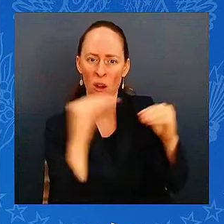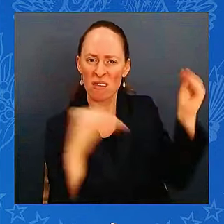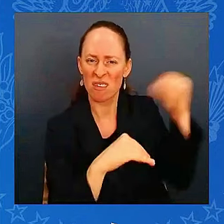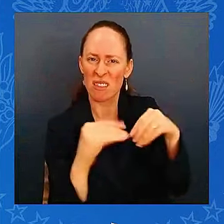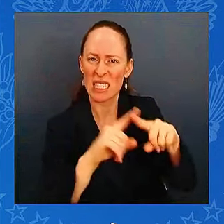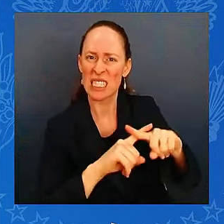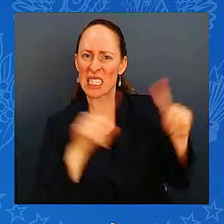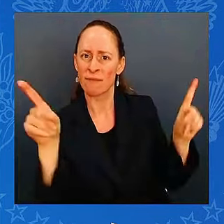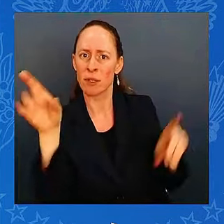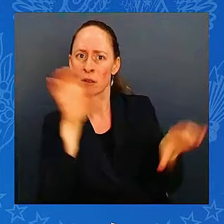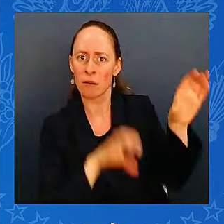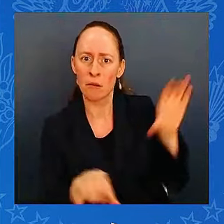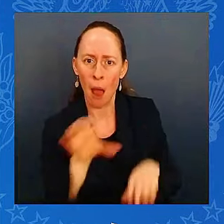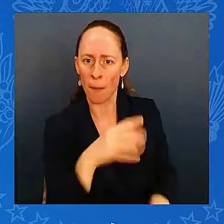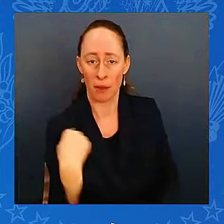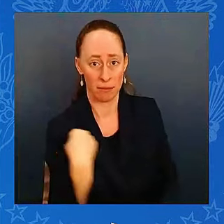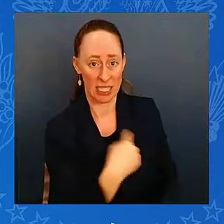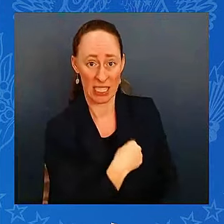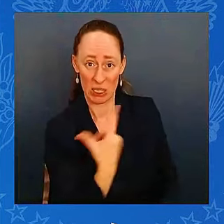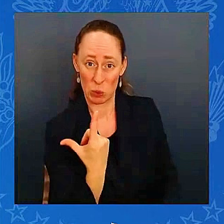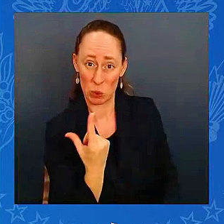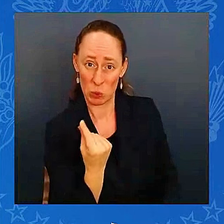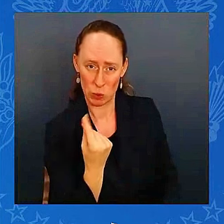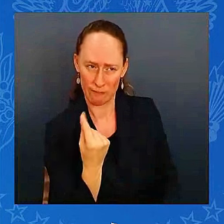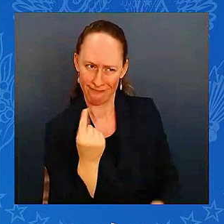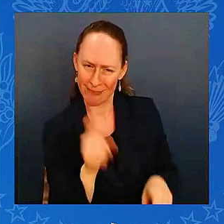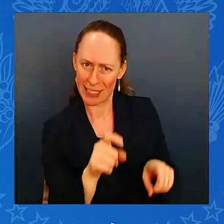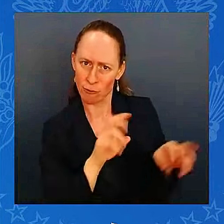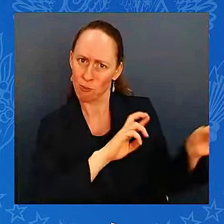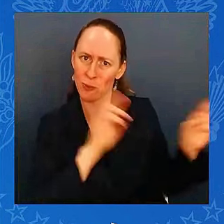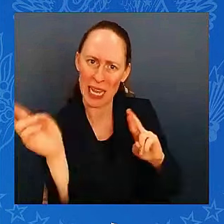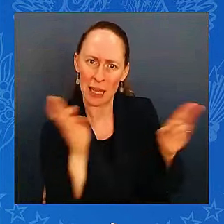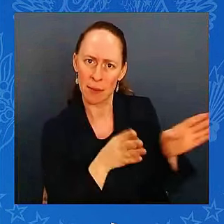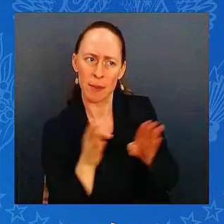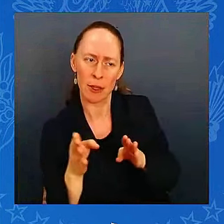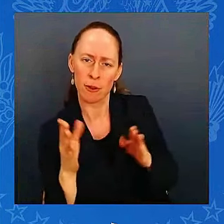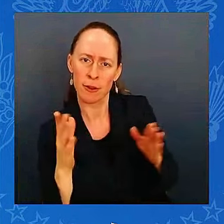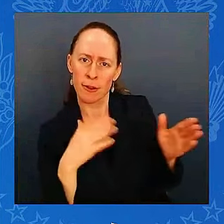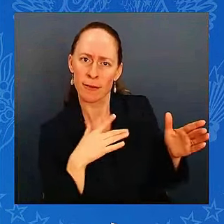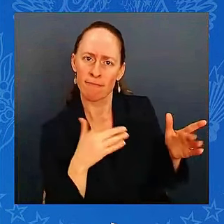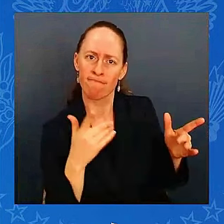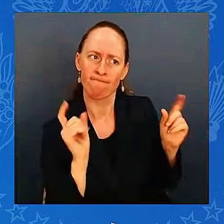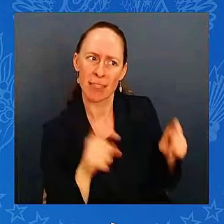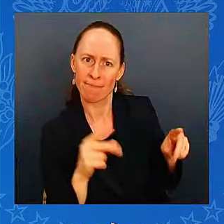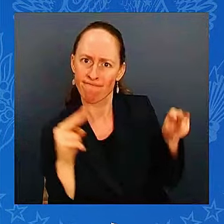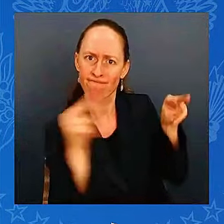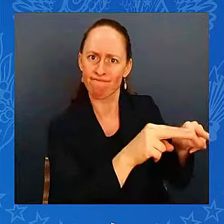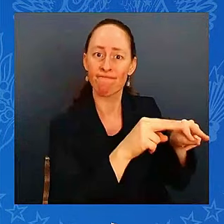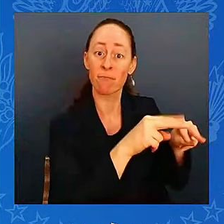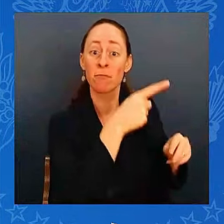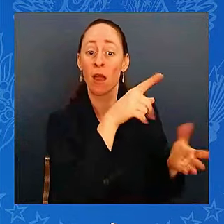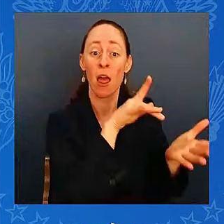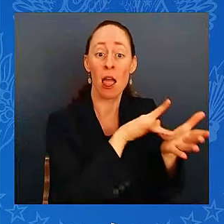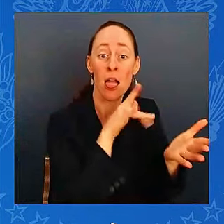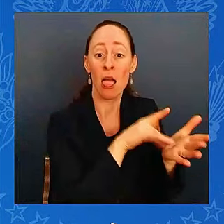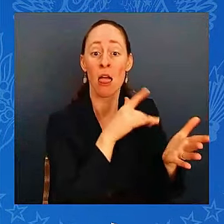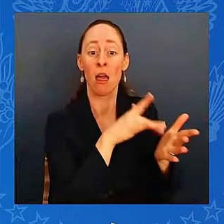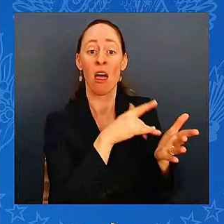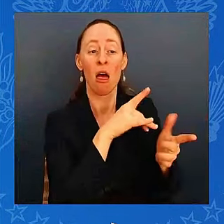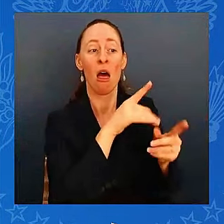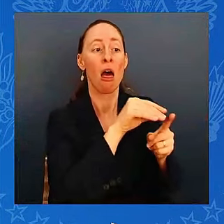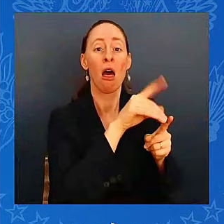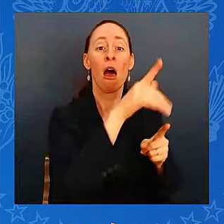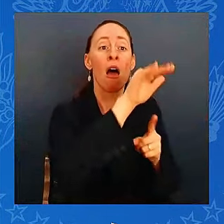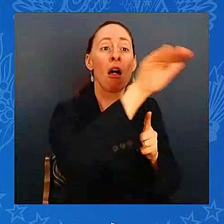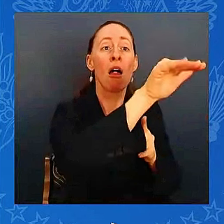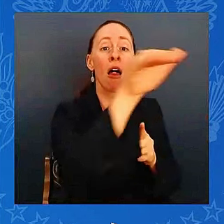faster. They continue to exploit the global supply chains to expand their networks. We've got to cut them off. They continue to